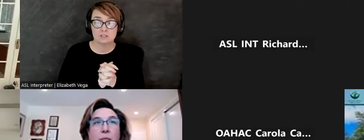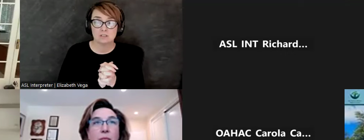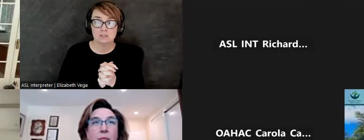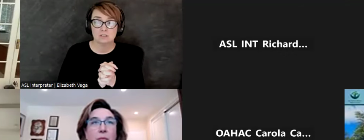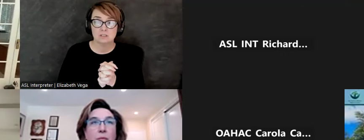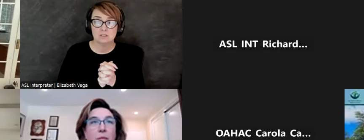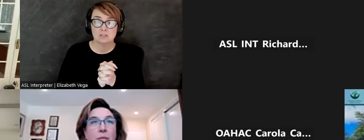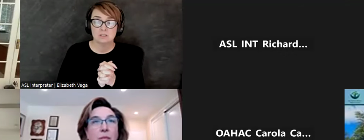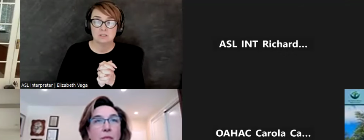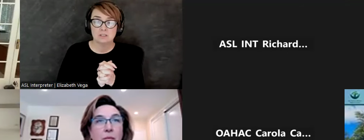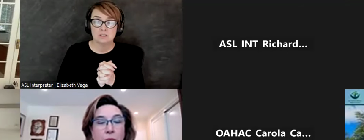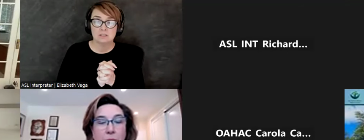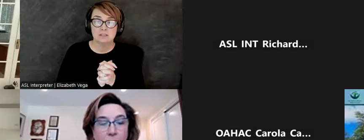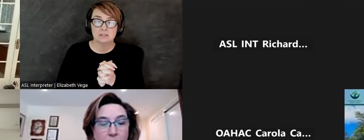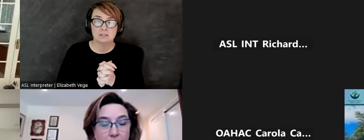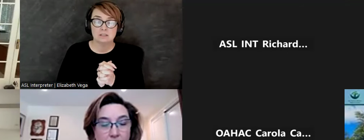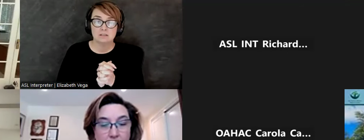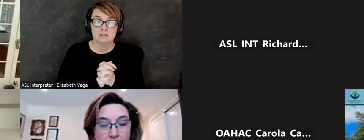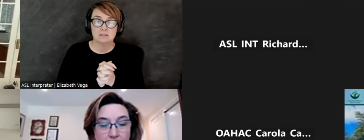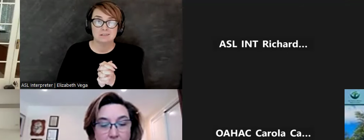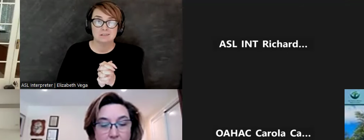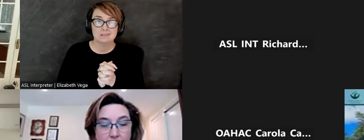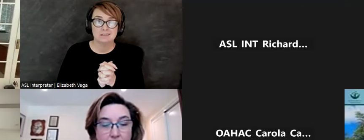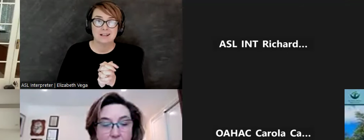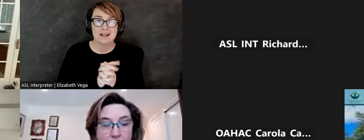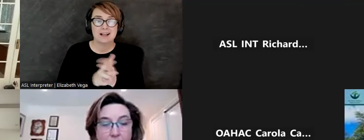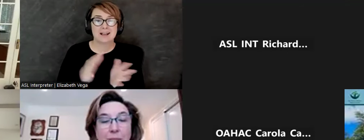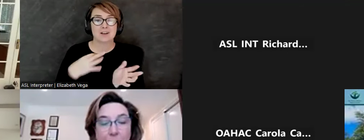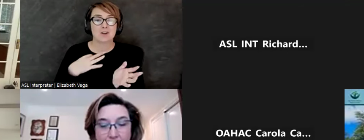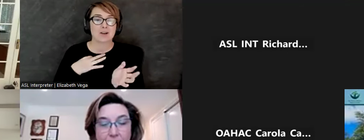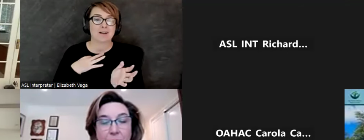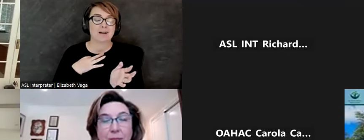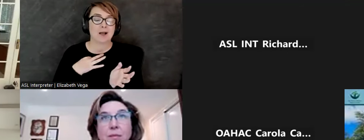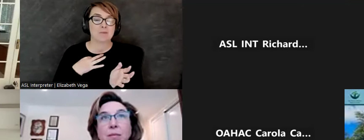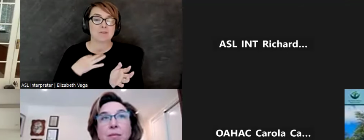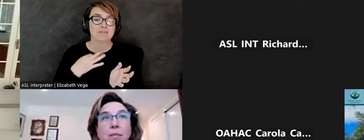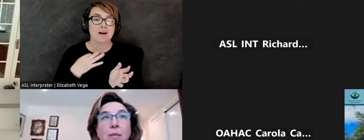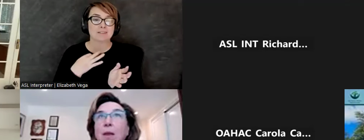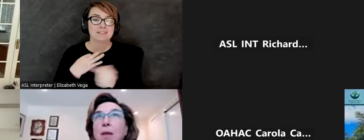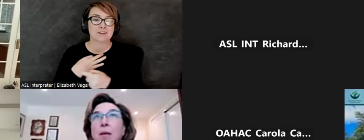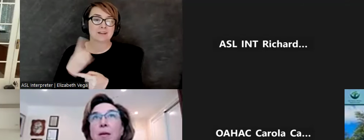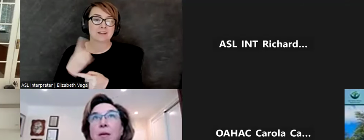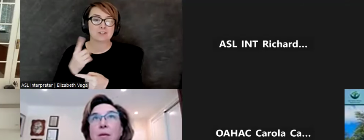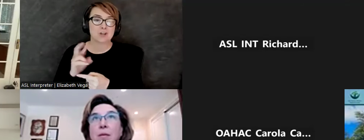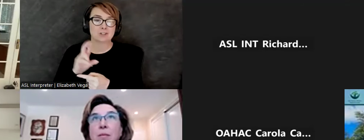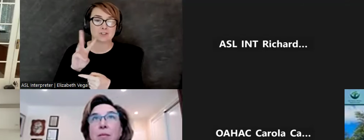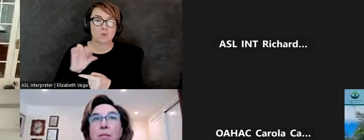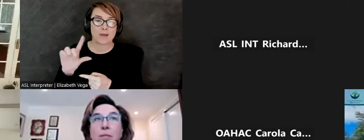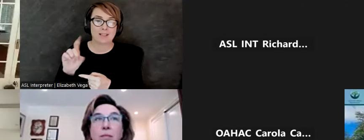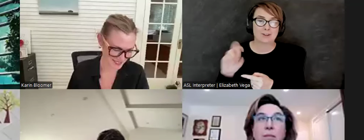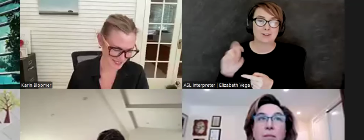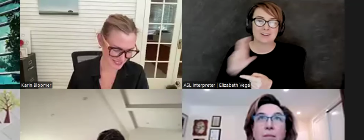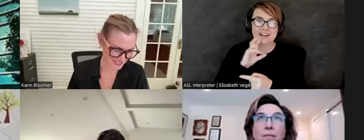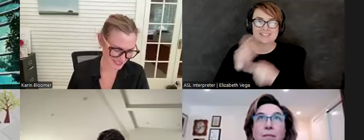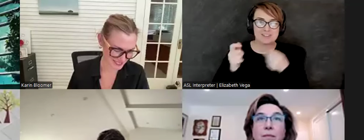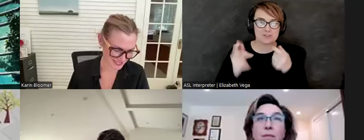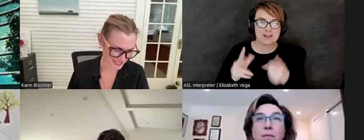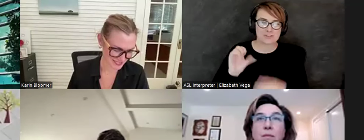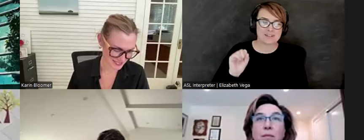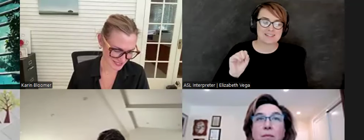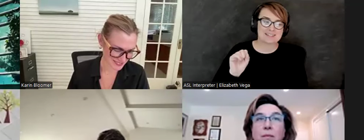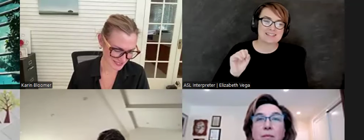and kind of volunteering Dr. Weller here as a director at San Gabriel, he would be a natural choice. And of course,